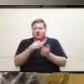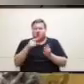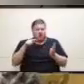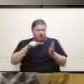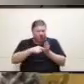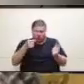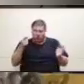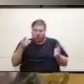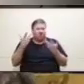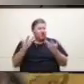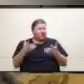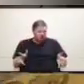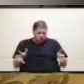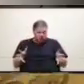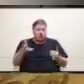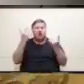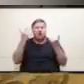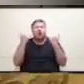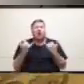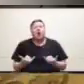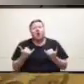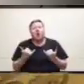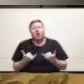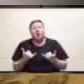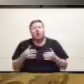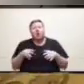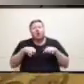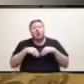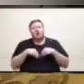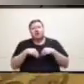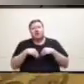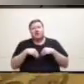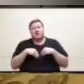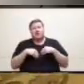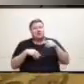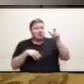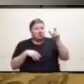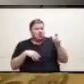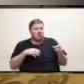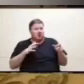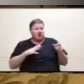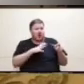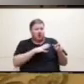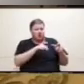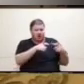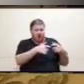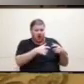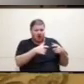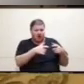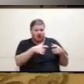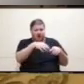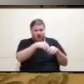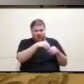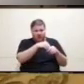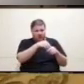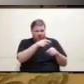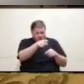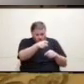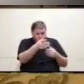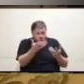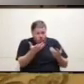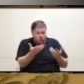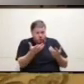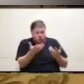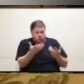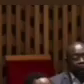Now, on what basis do you accept that somebody could have been a councillor and would have participated? You. On